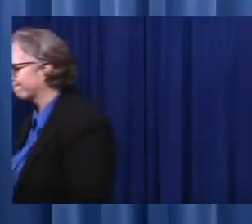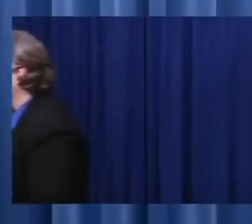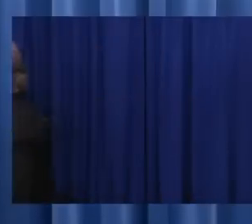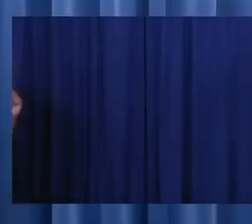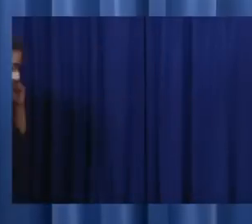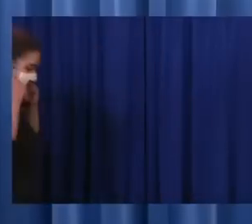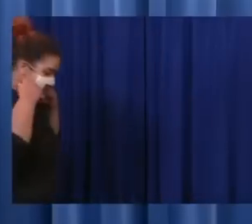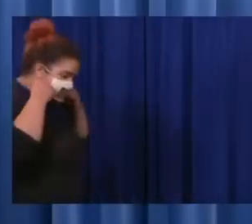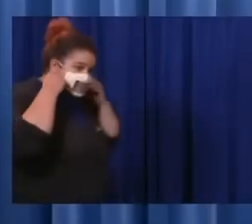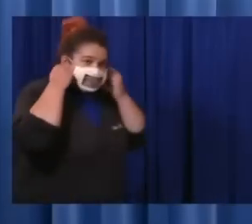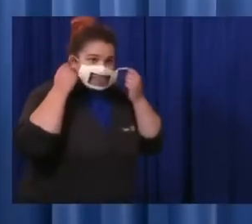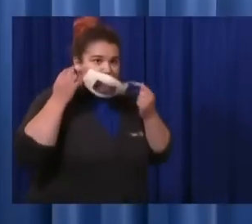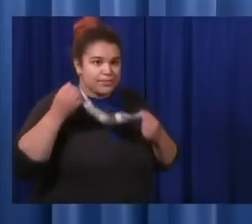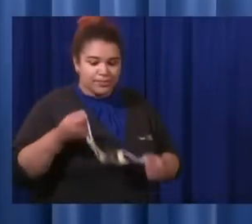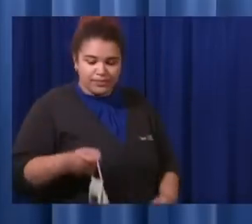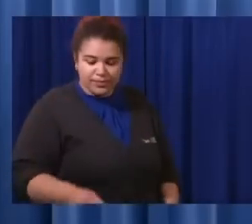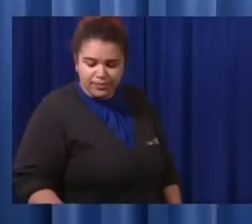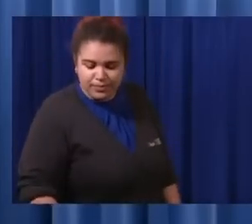Hello, this is Laura Hancock from